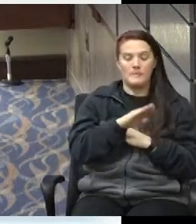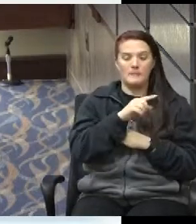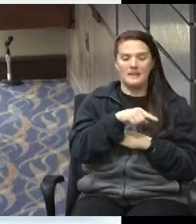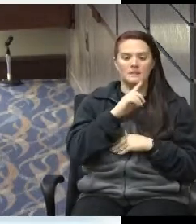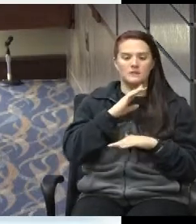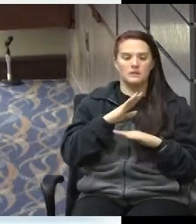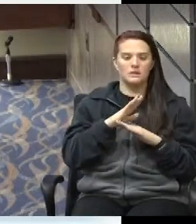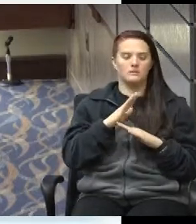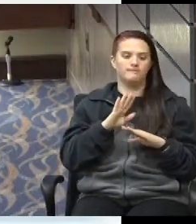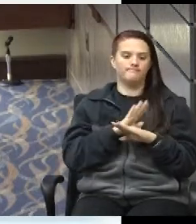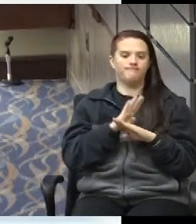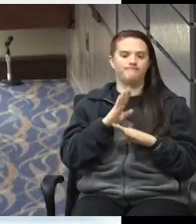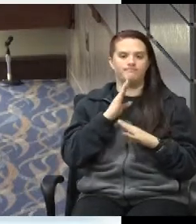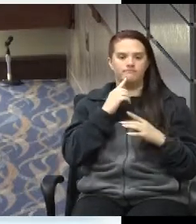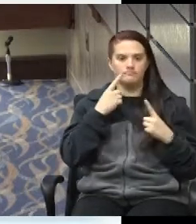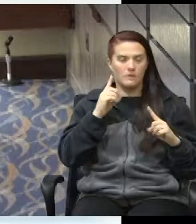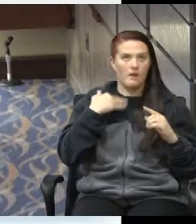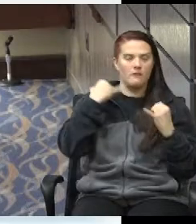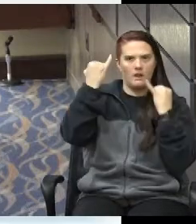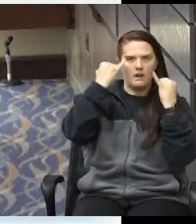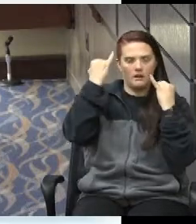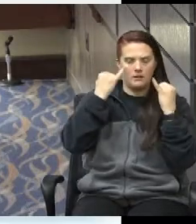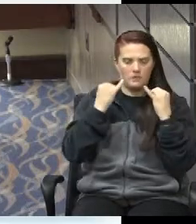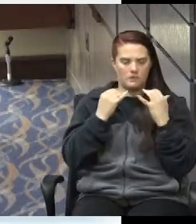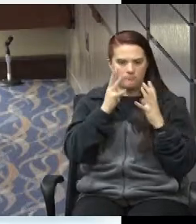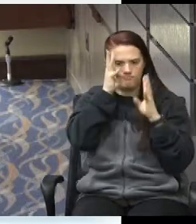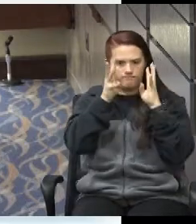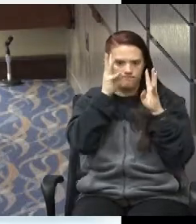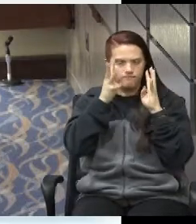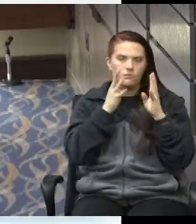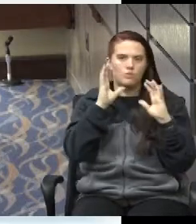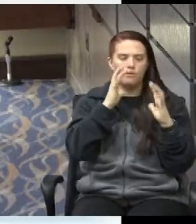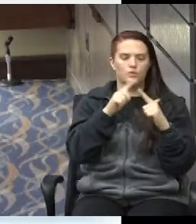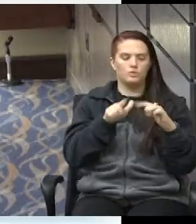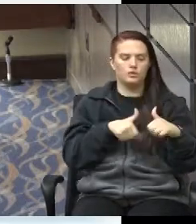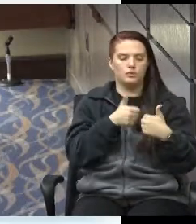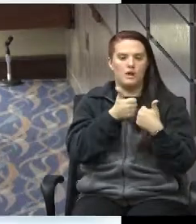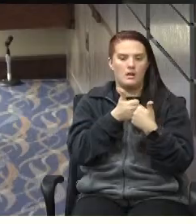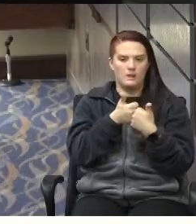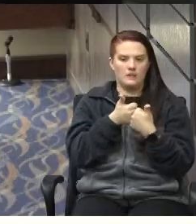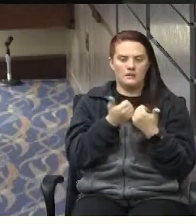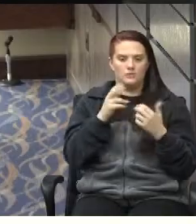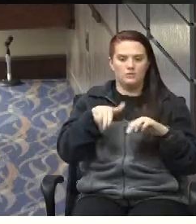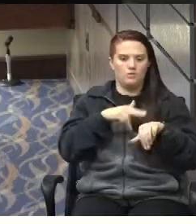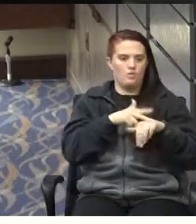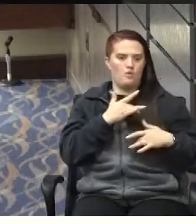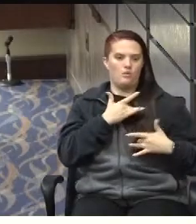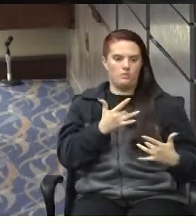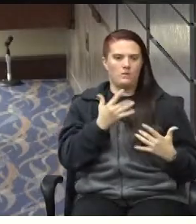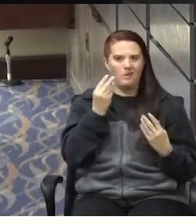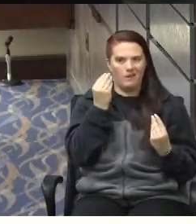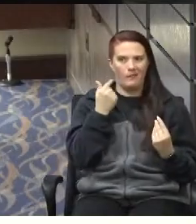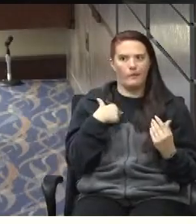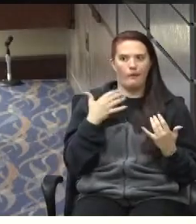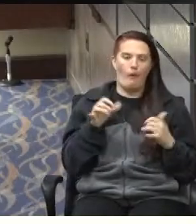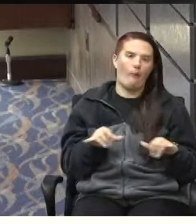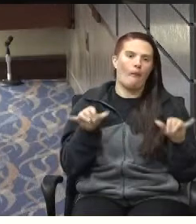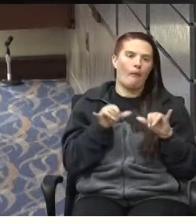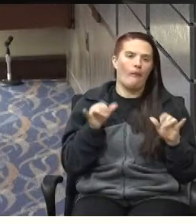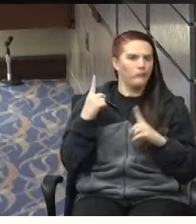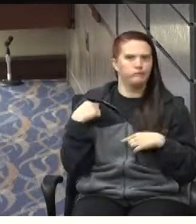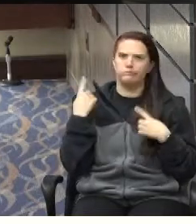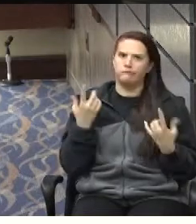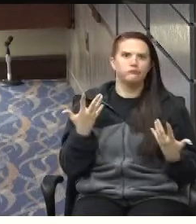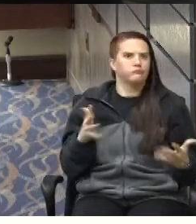is an entrepreneur of ideas and architect of innovation who seeks to challenge the status quo thinking of "we've always done it that way"